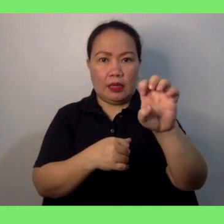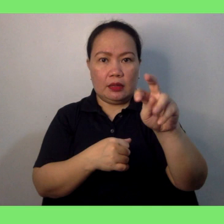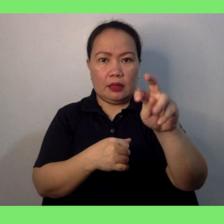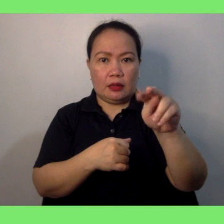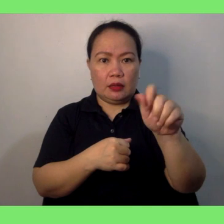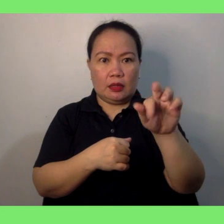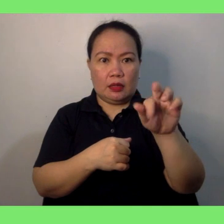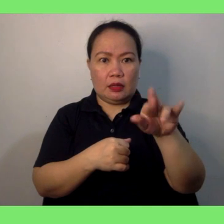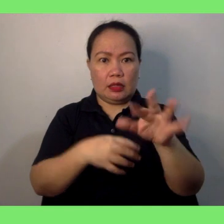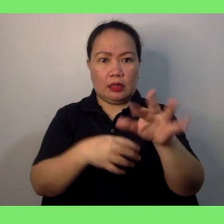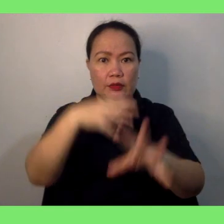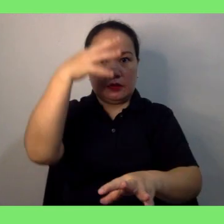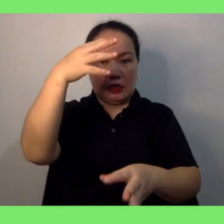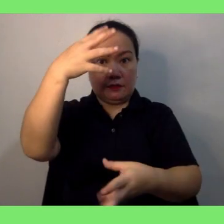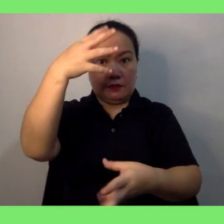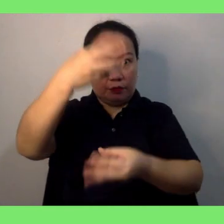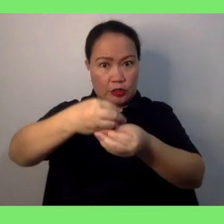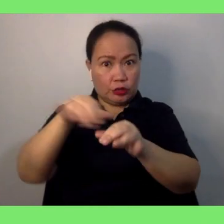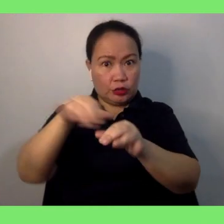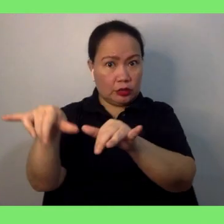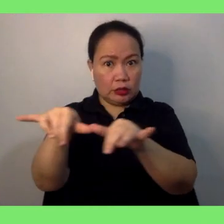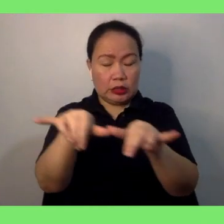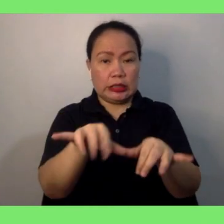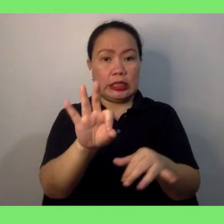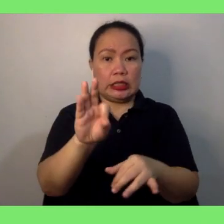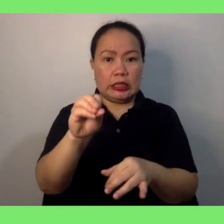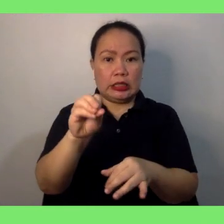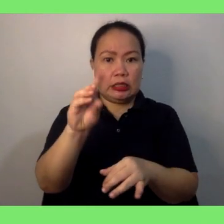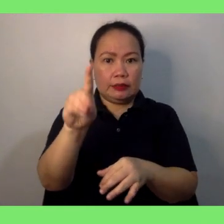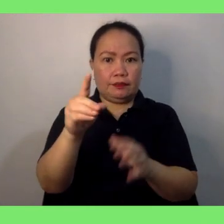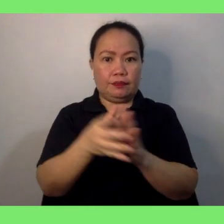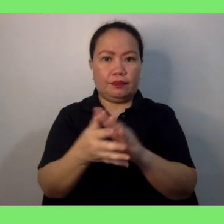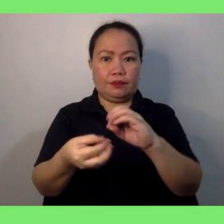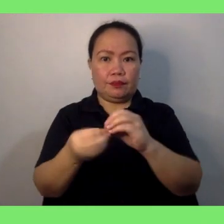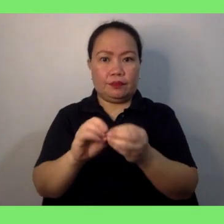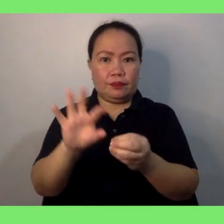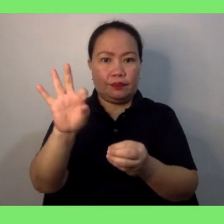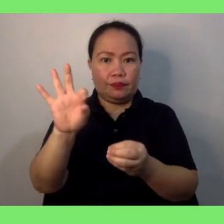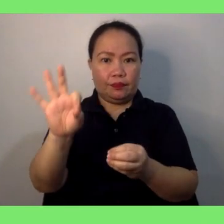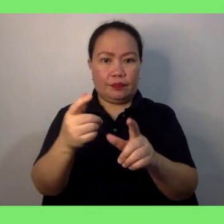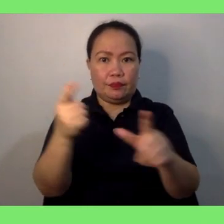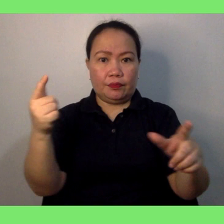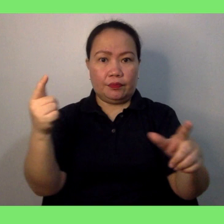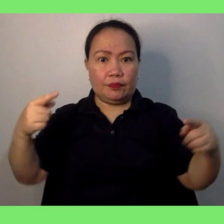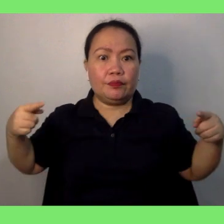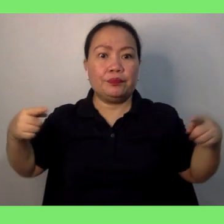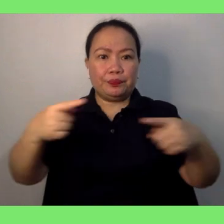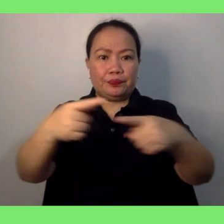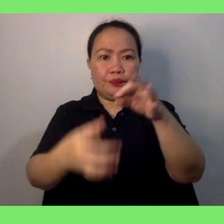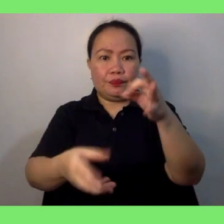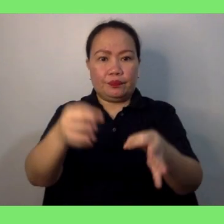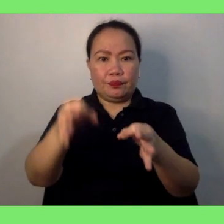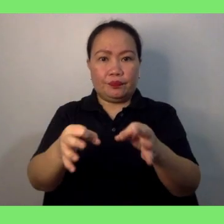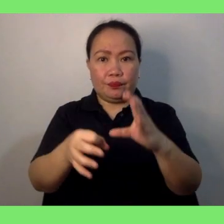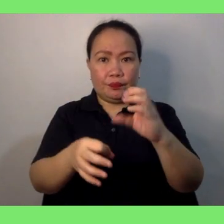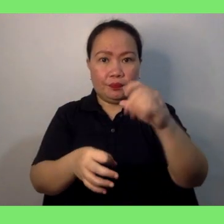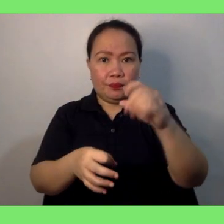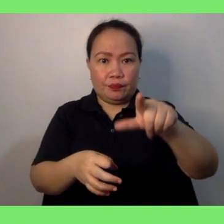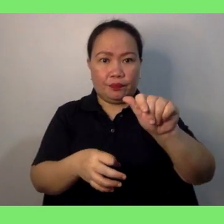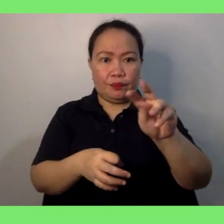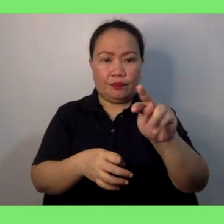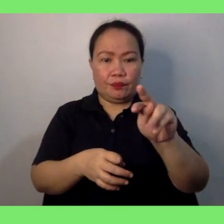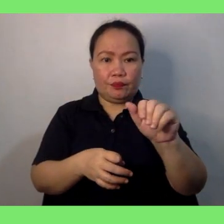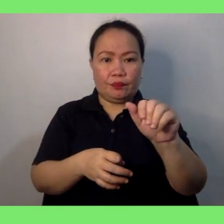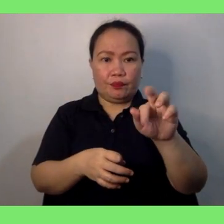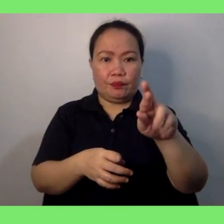And the last one, if two rays have the same endpoint but do not lie on the same line, so then their